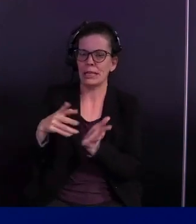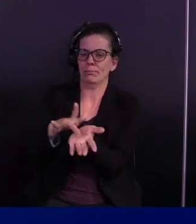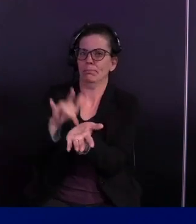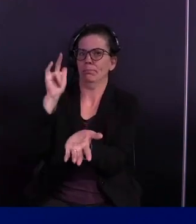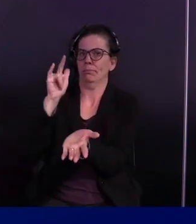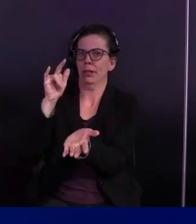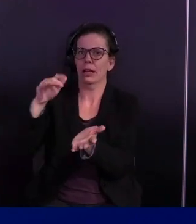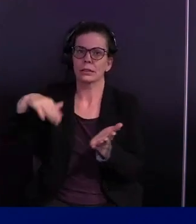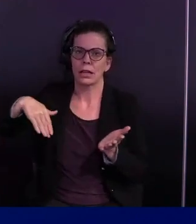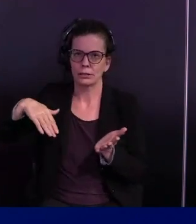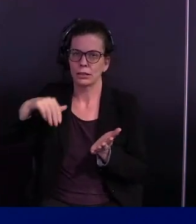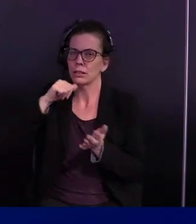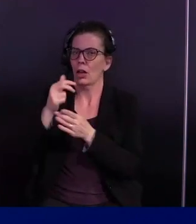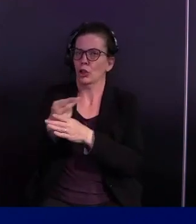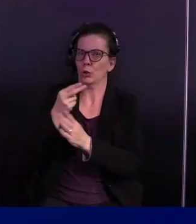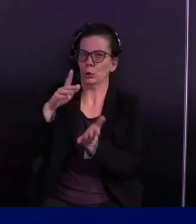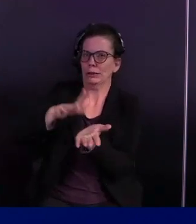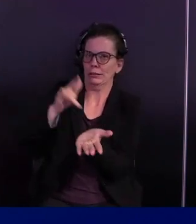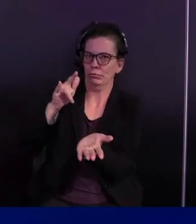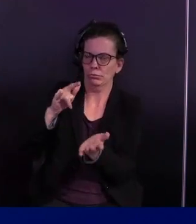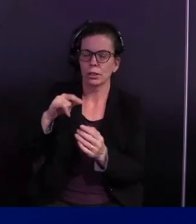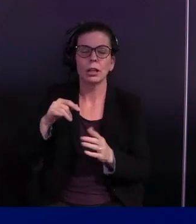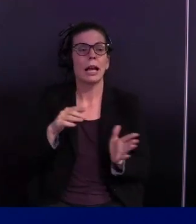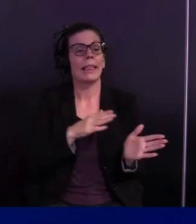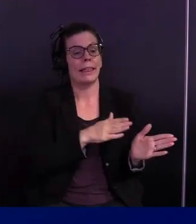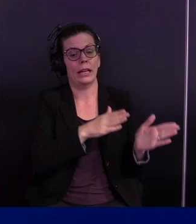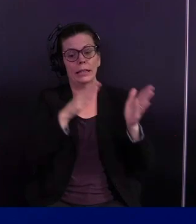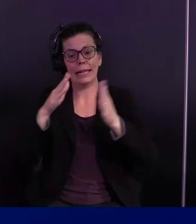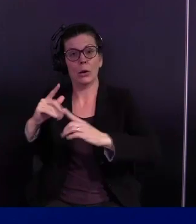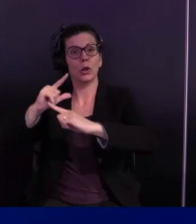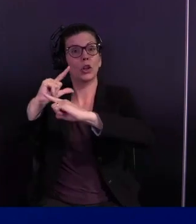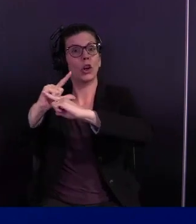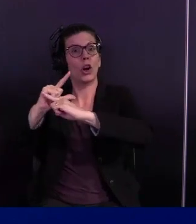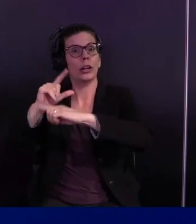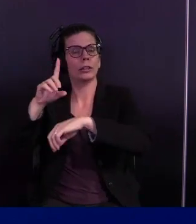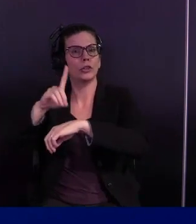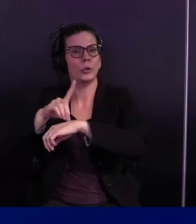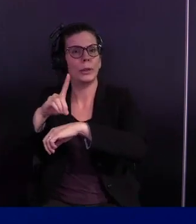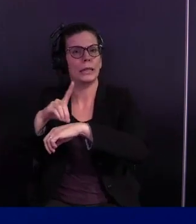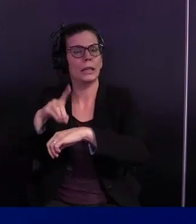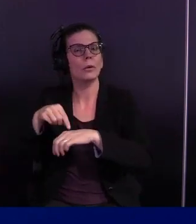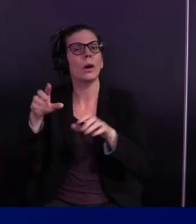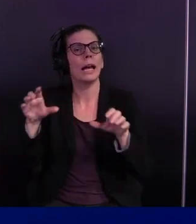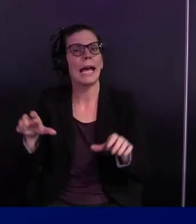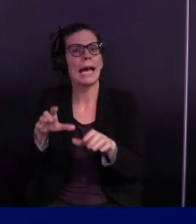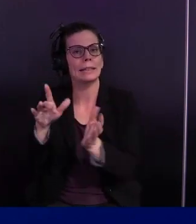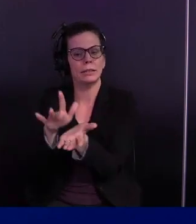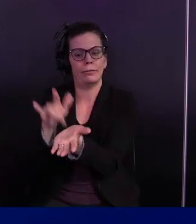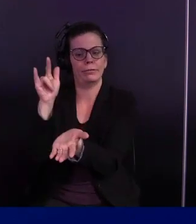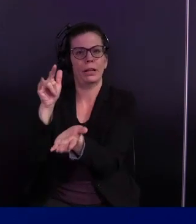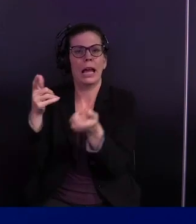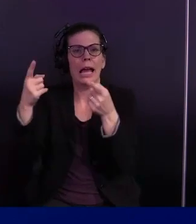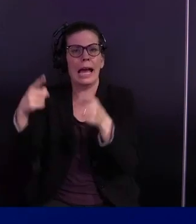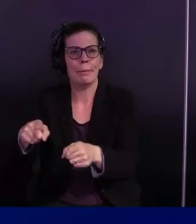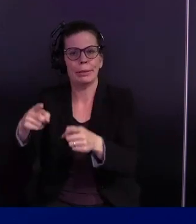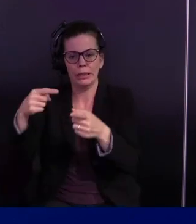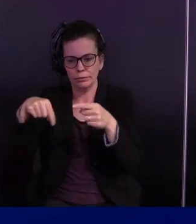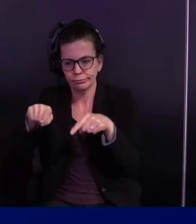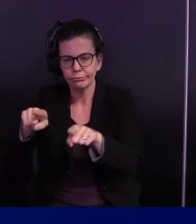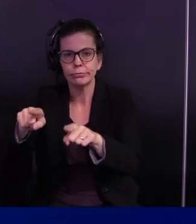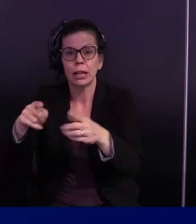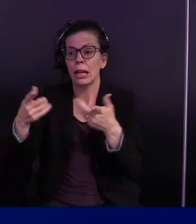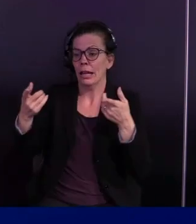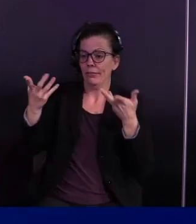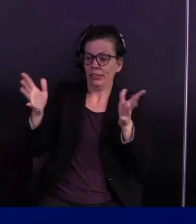or exploited. And then when we move to the guard duty side, guard duty is looking for active exploitation. Things that have happened. Or